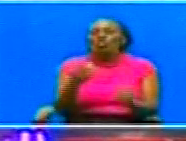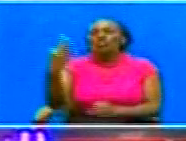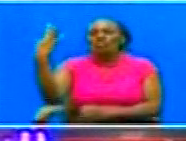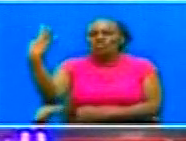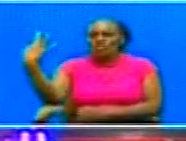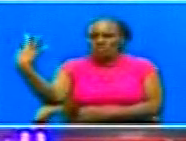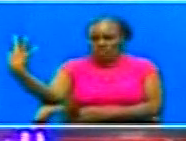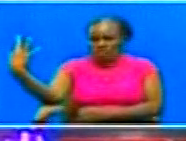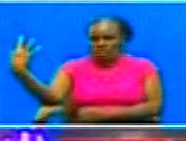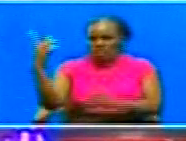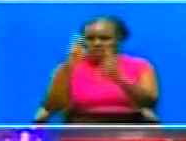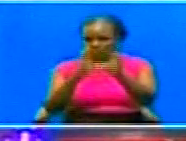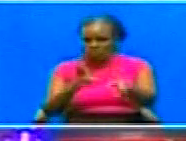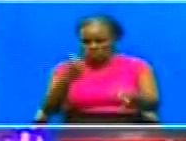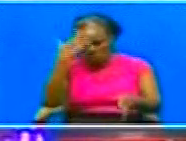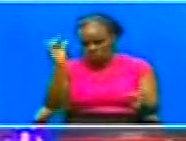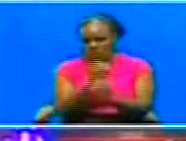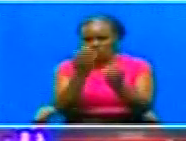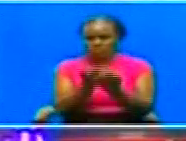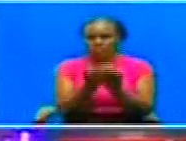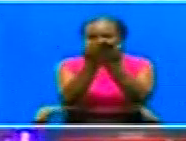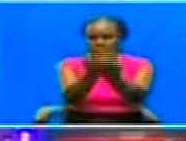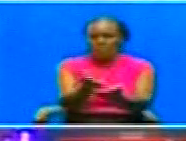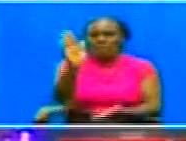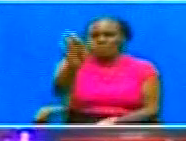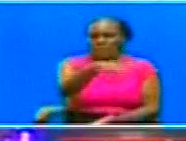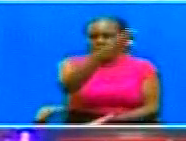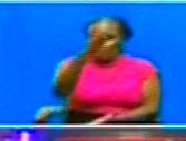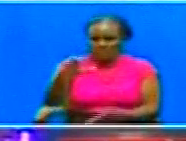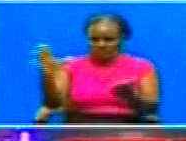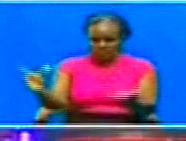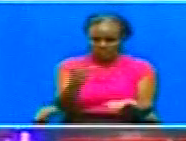three reports that were tabled in Parliament and were